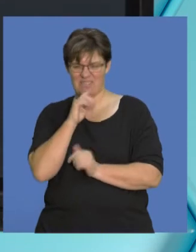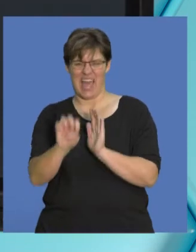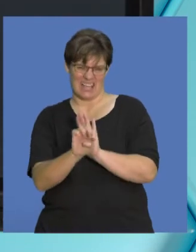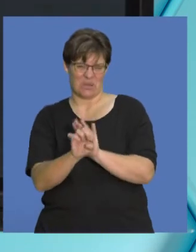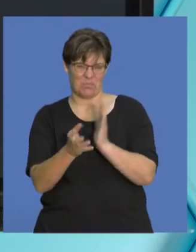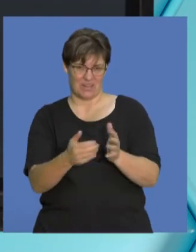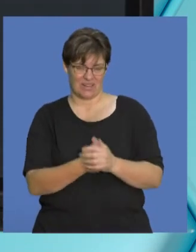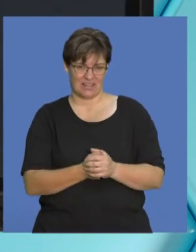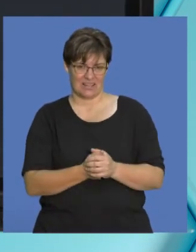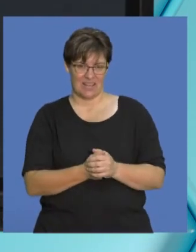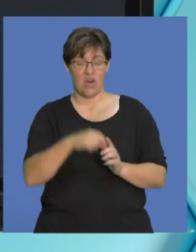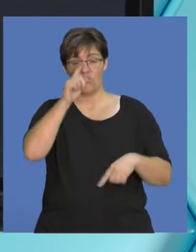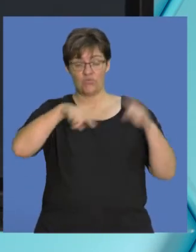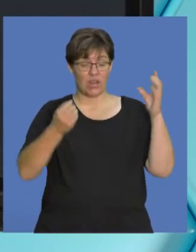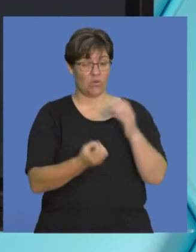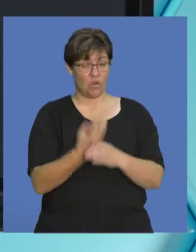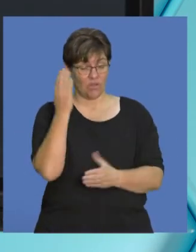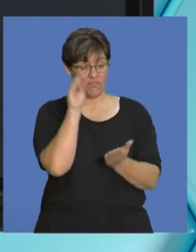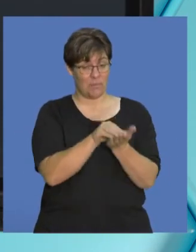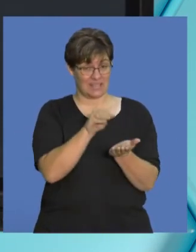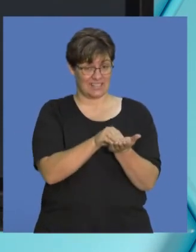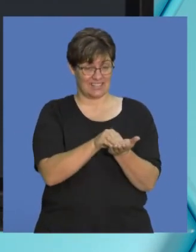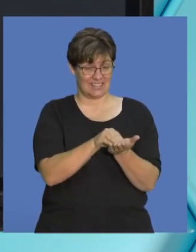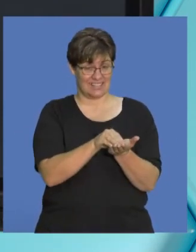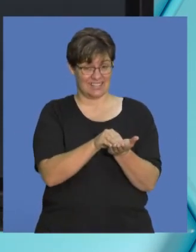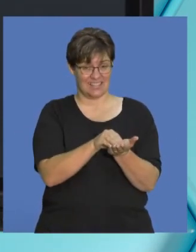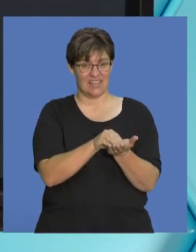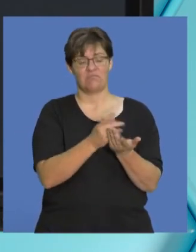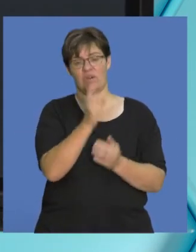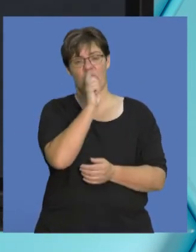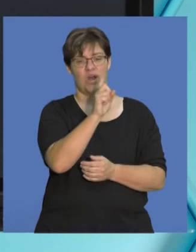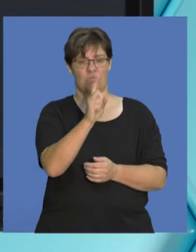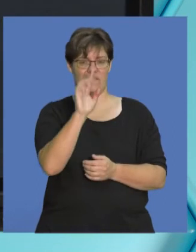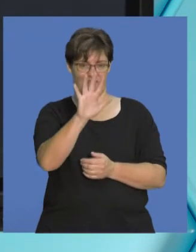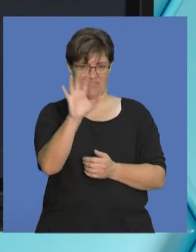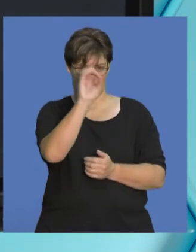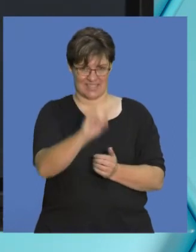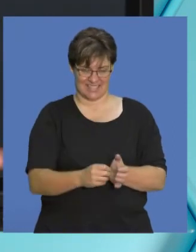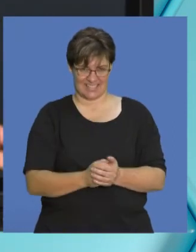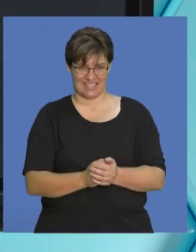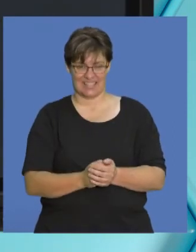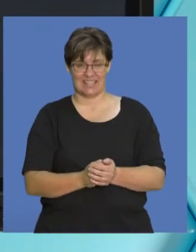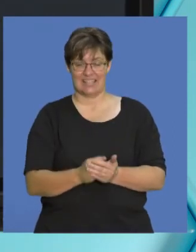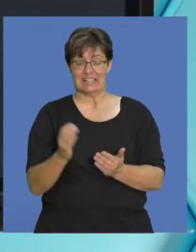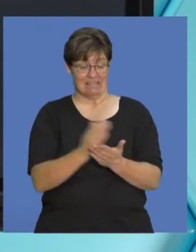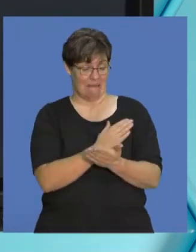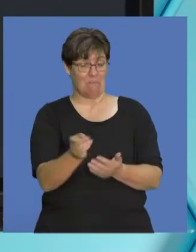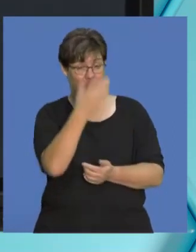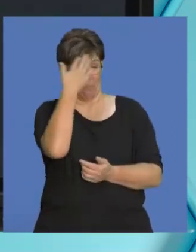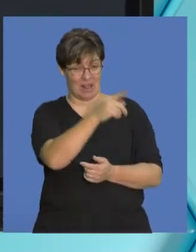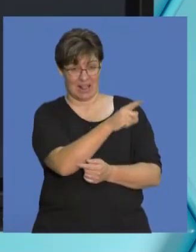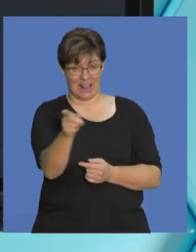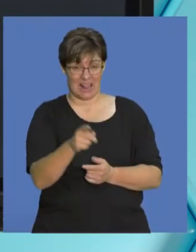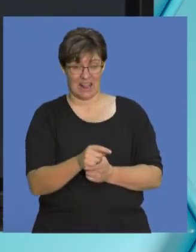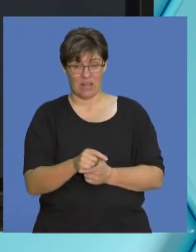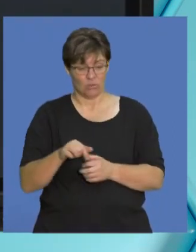So the rate of growth of mice can be 115. I'm sure some of us, we know that whenever we're